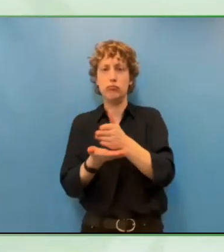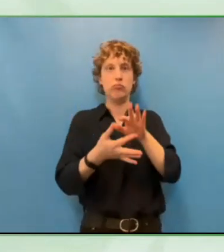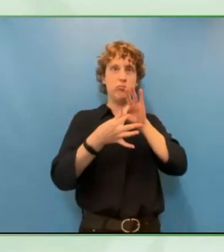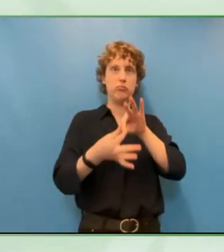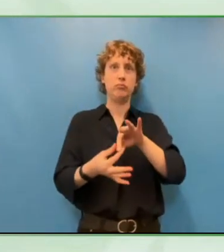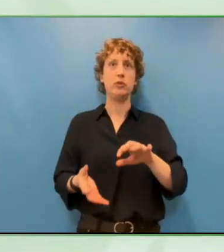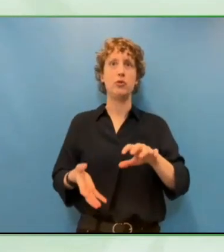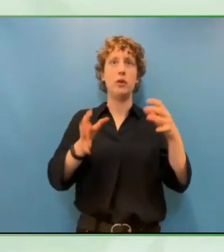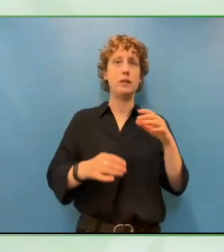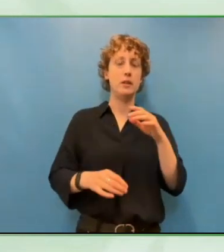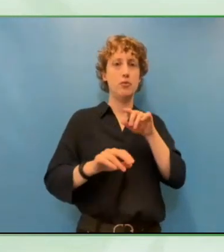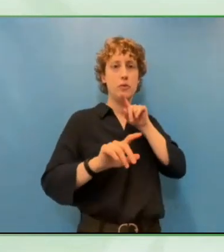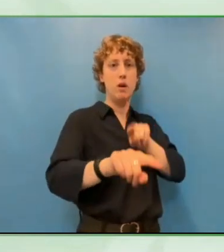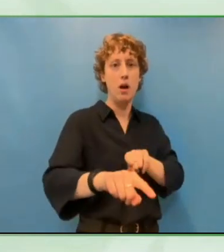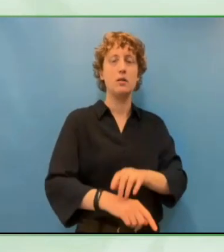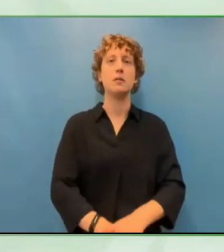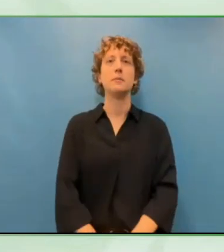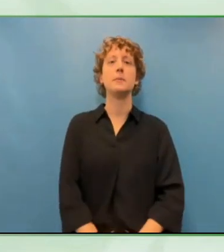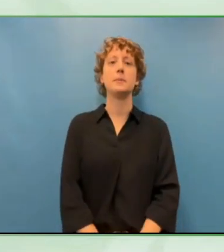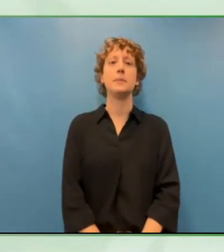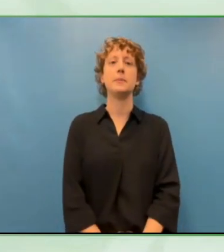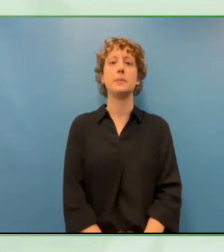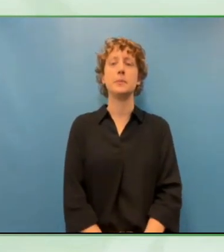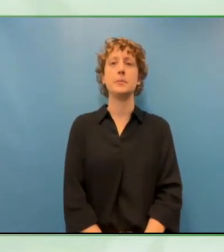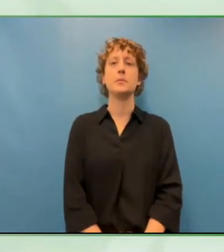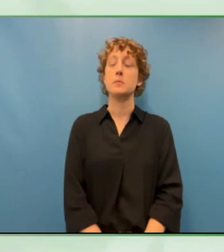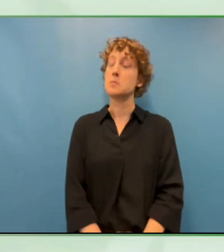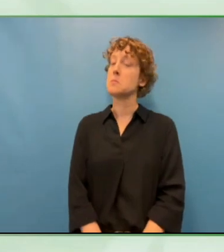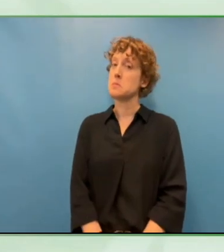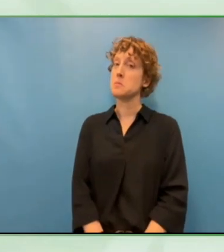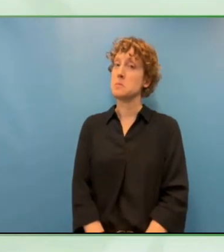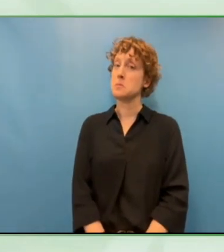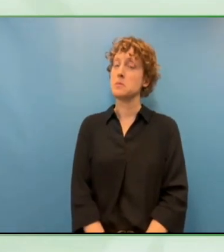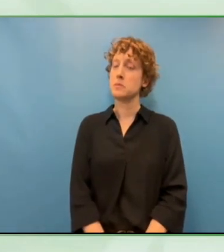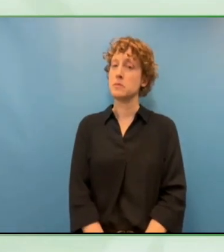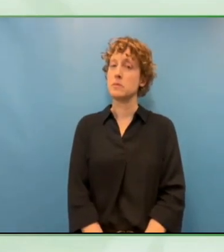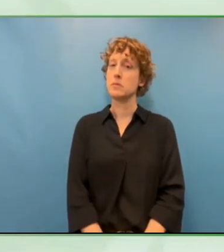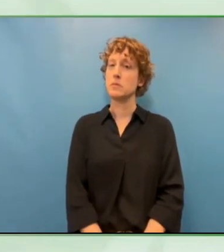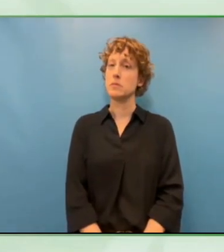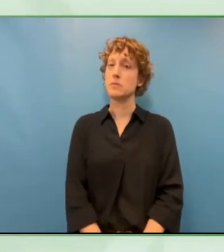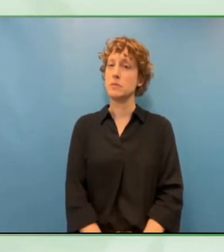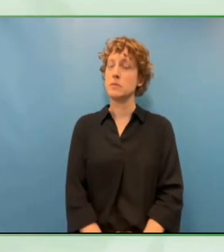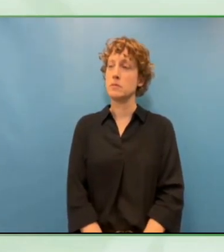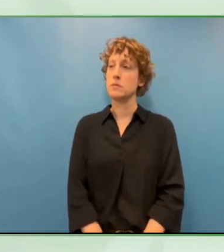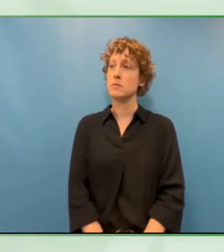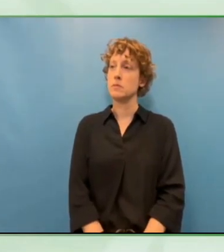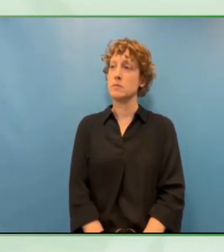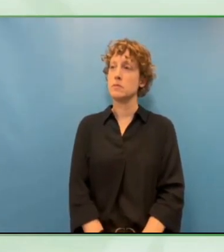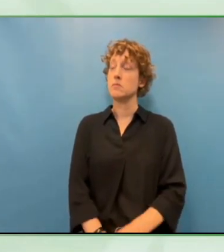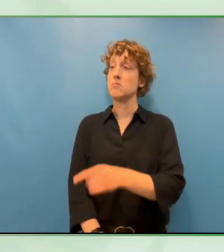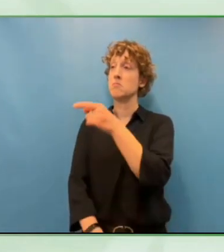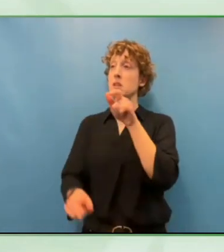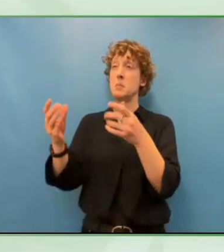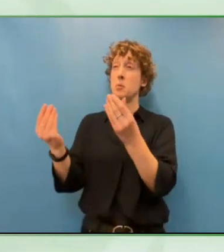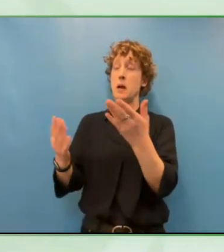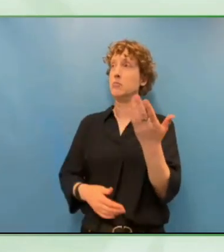response. Exactly. And interesting enough, a lot of people don't realize that crisis response